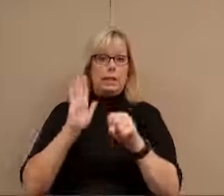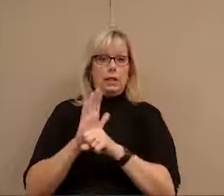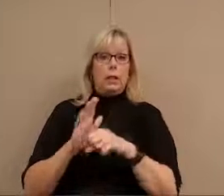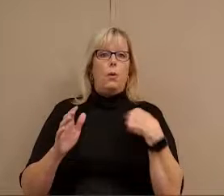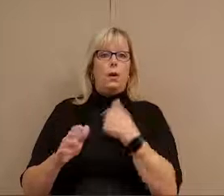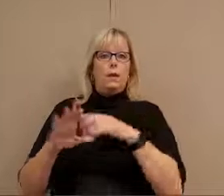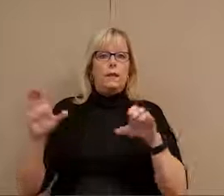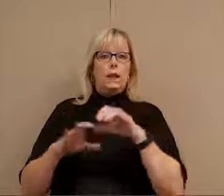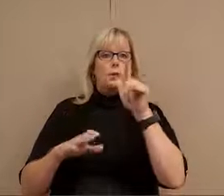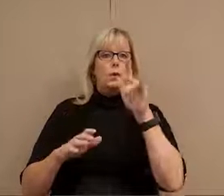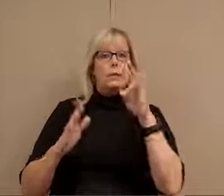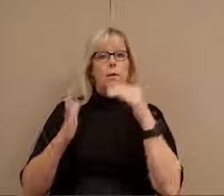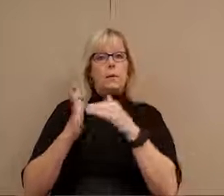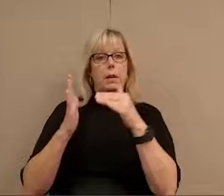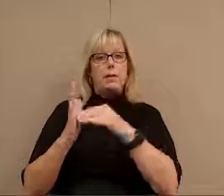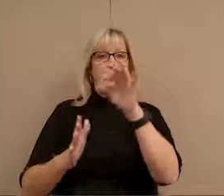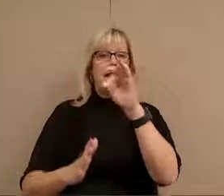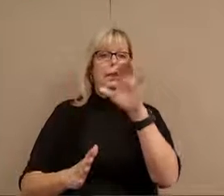total of